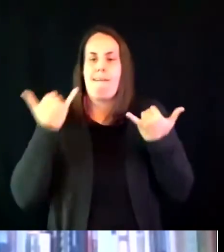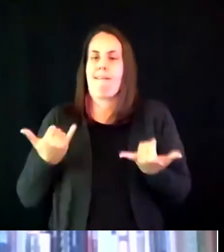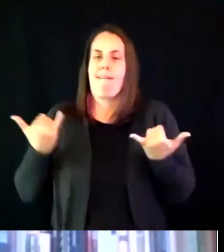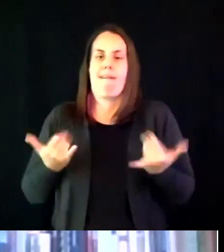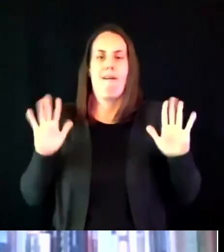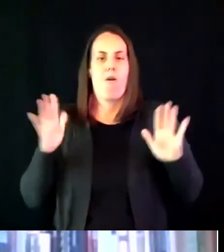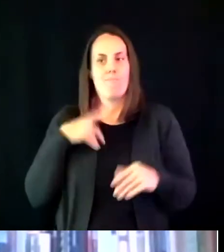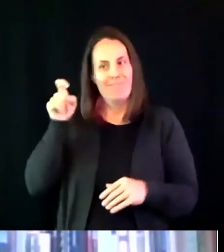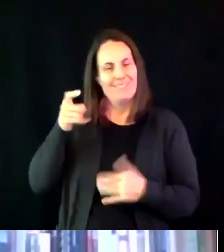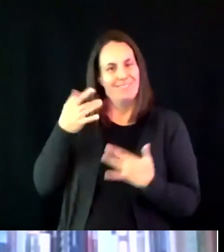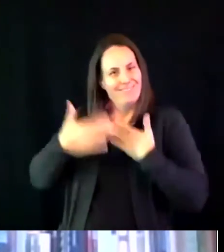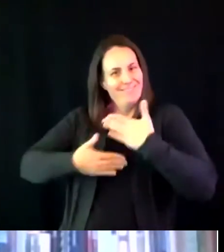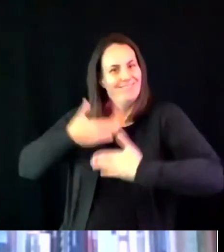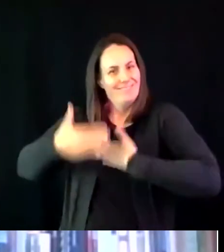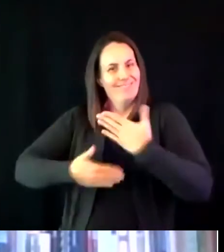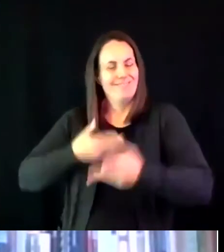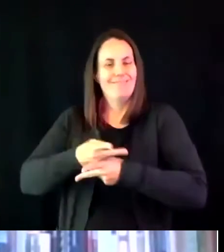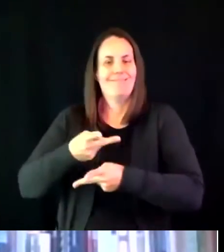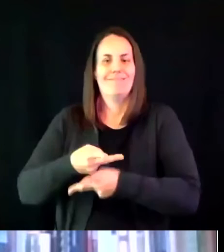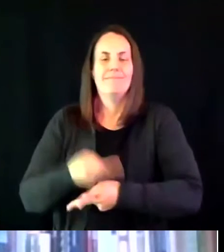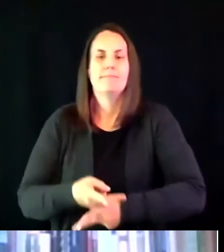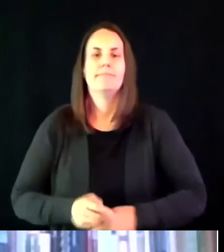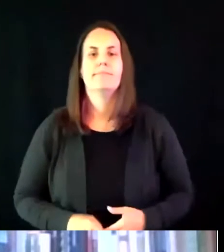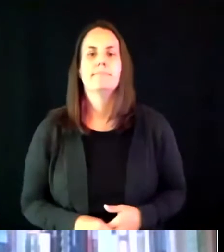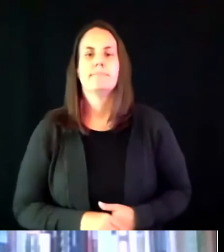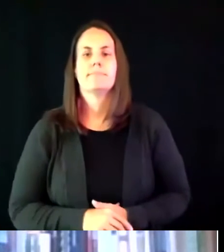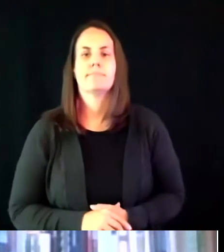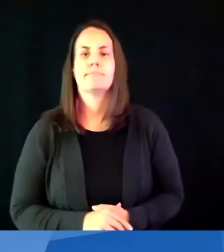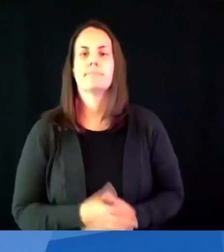going to be in need of this excess hospitalization.